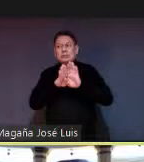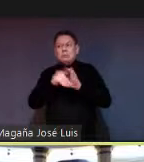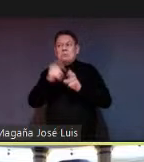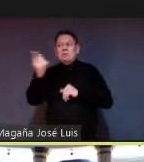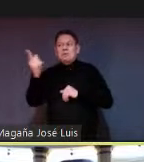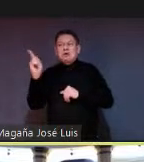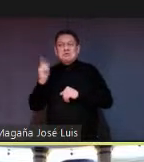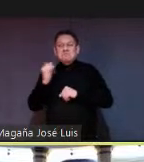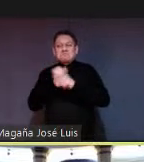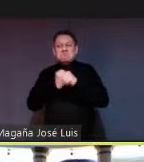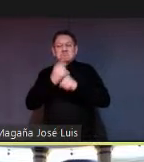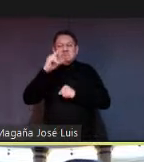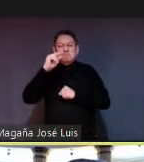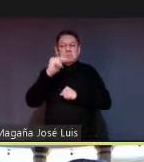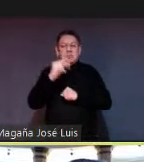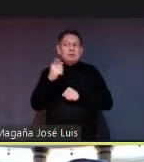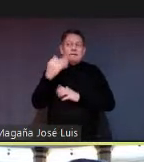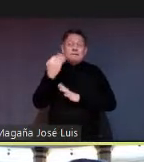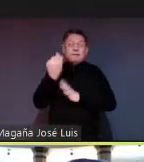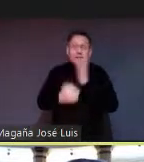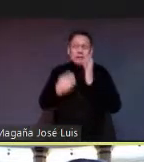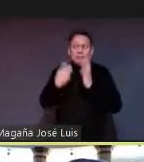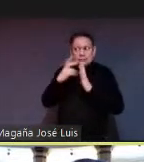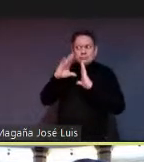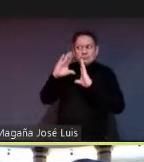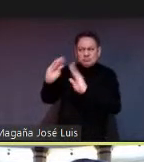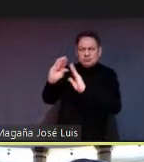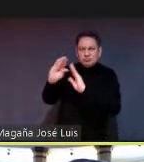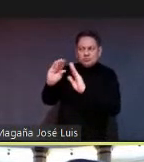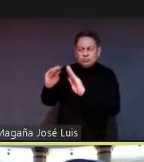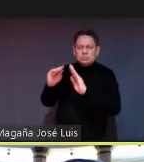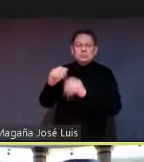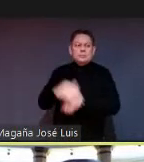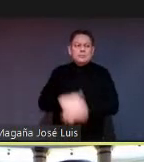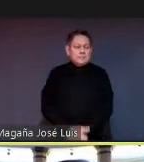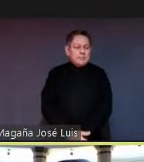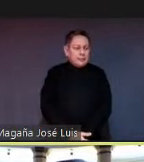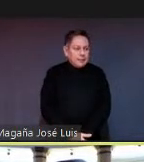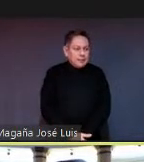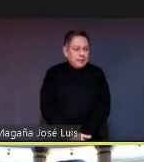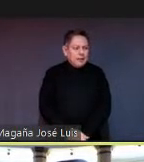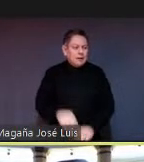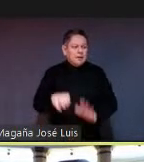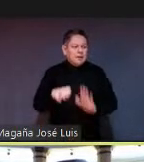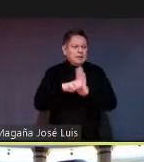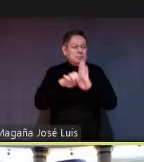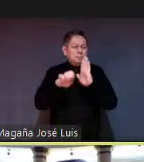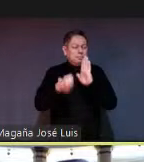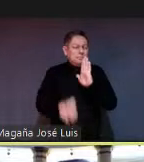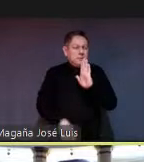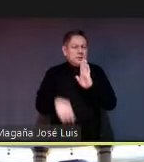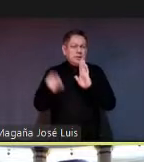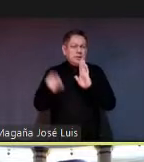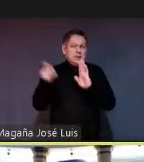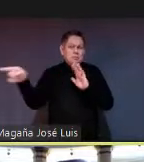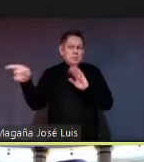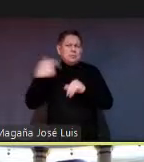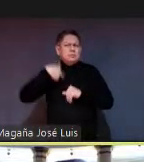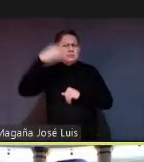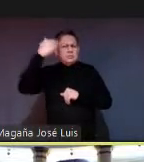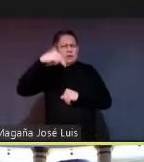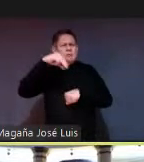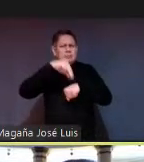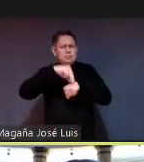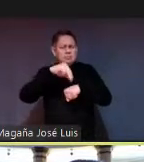leading to changing our teaching process. From a student that practices at a hospital and learns about